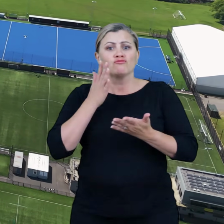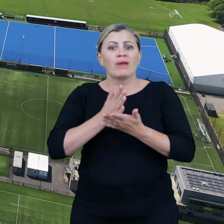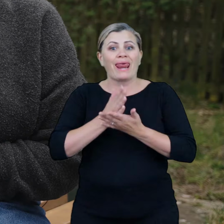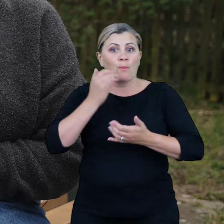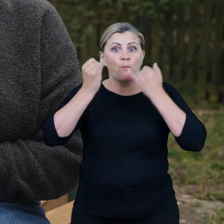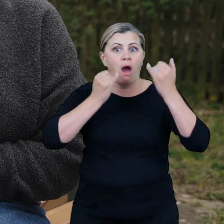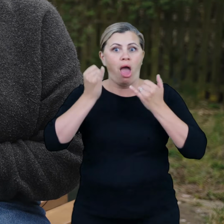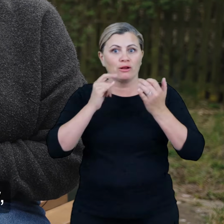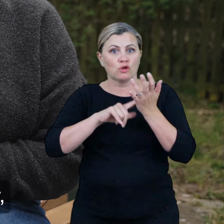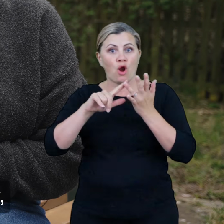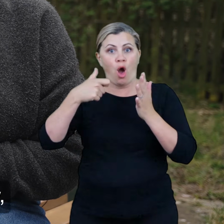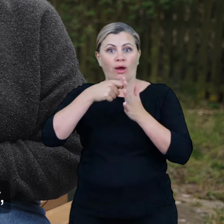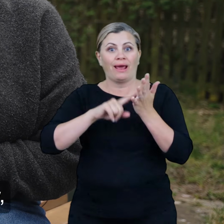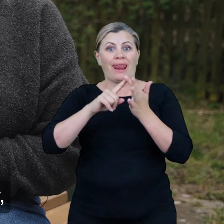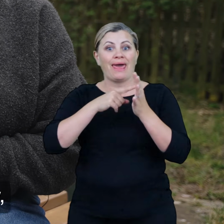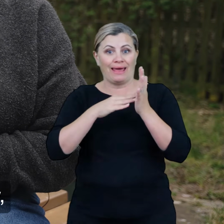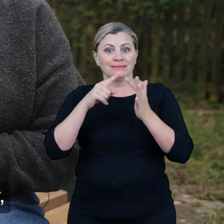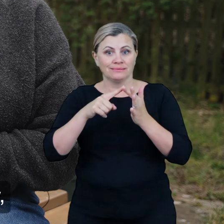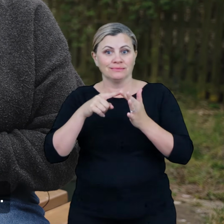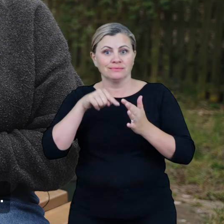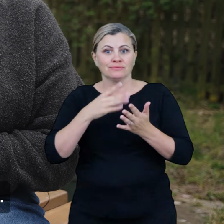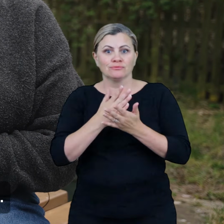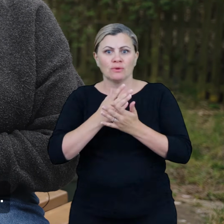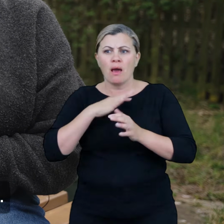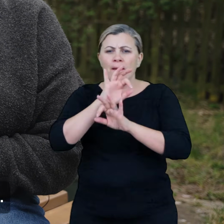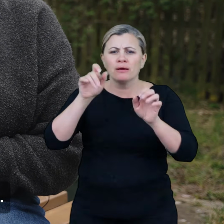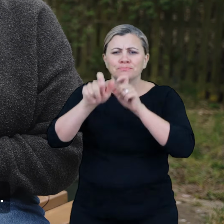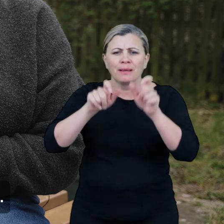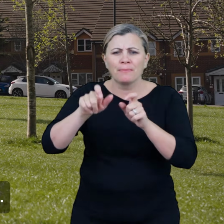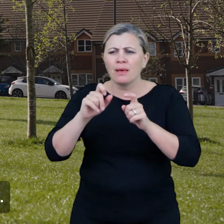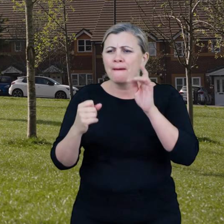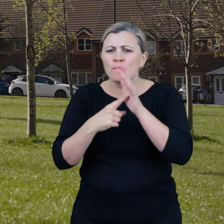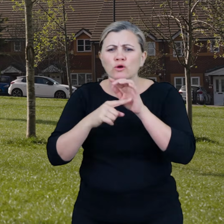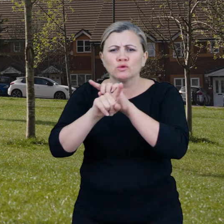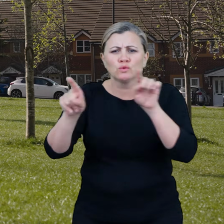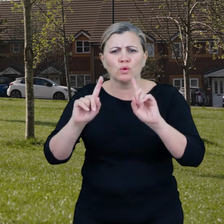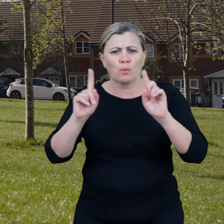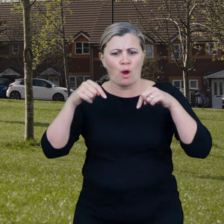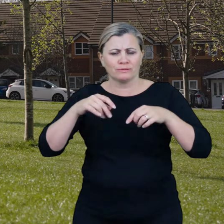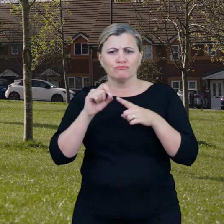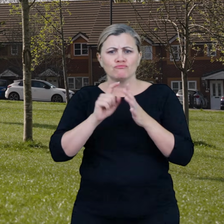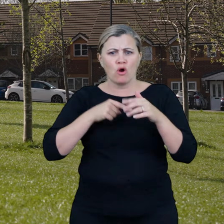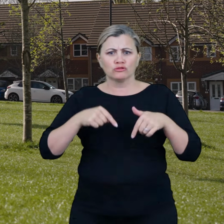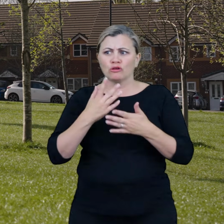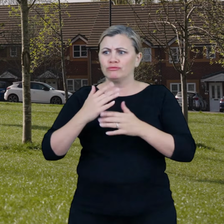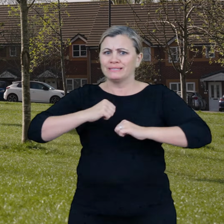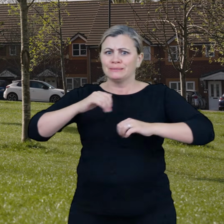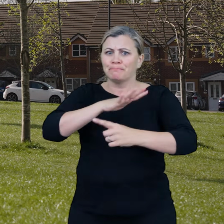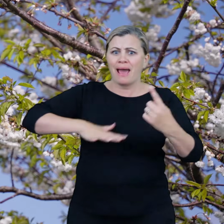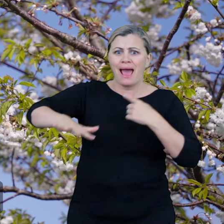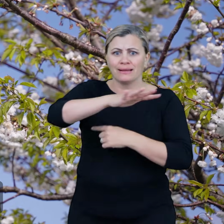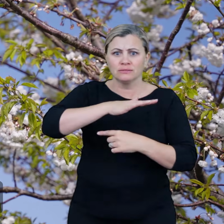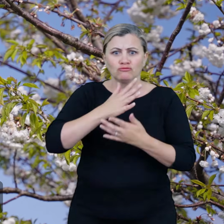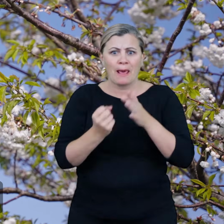Really Wild Lockleaze grew out of some work we did with our community, asking them what was important to them. And they told us that the green spaces in